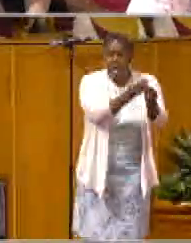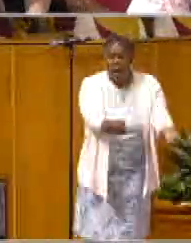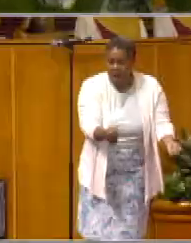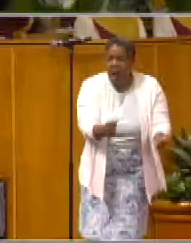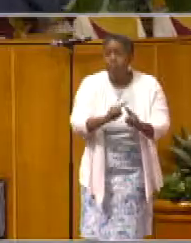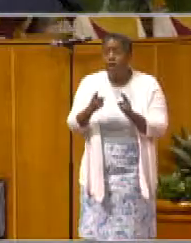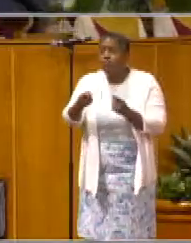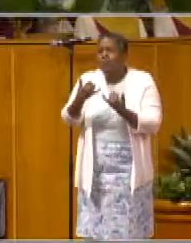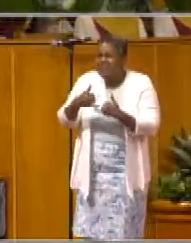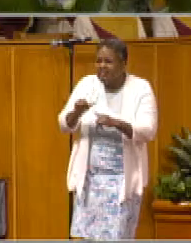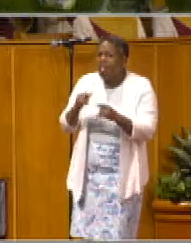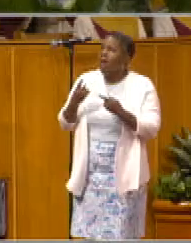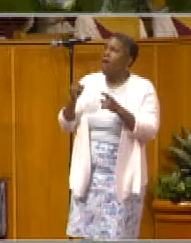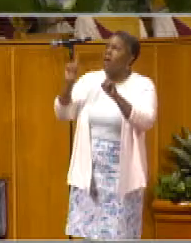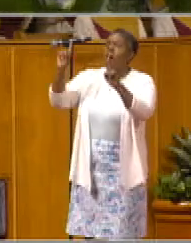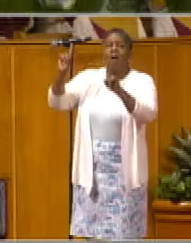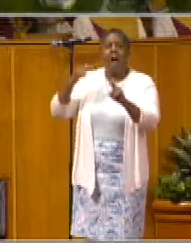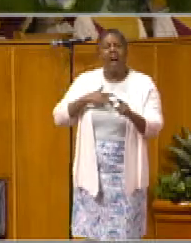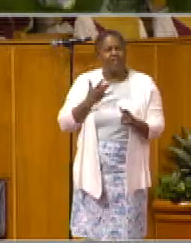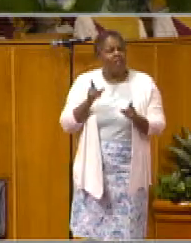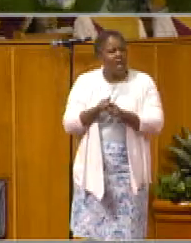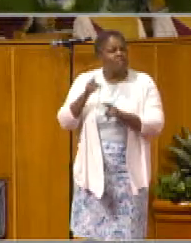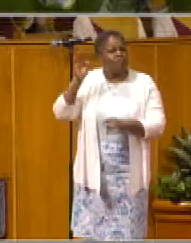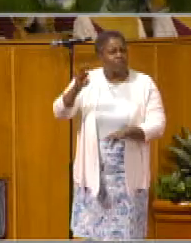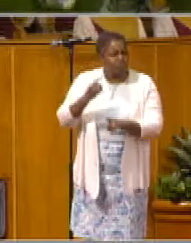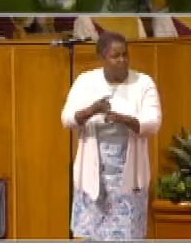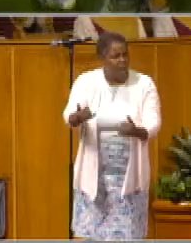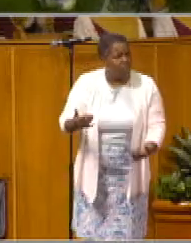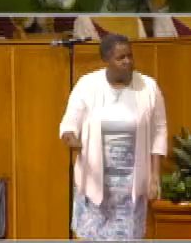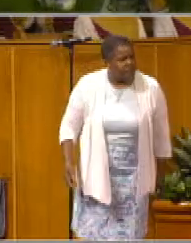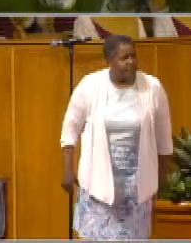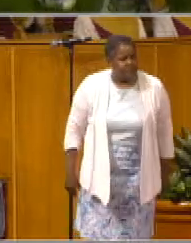God, I feel like preaching there.